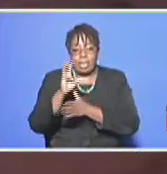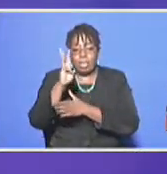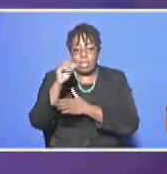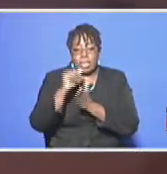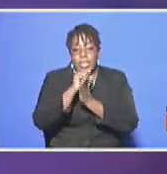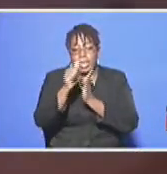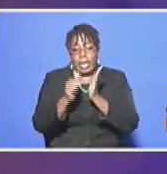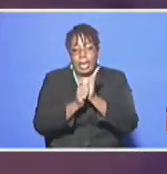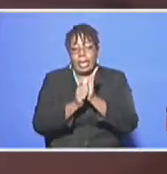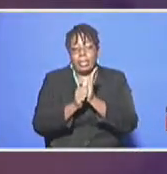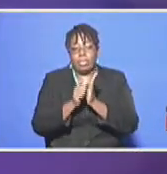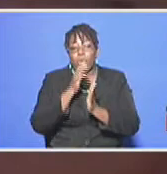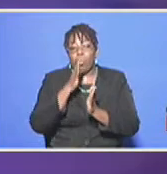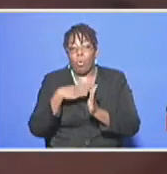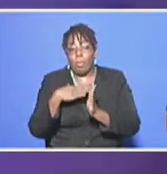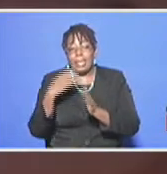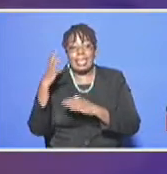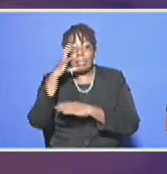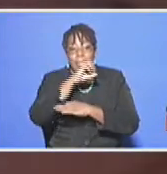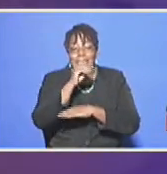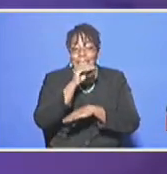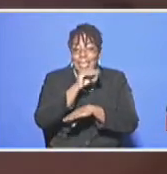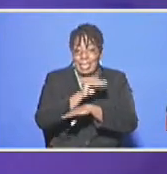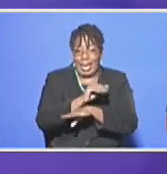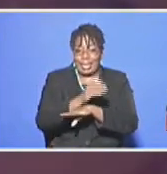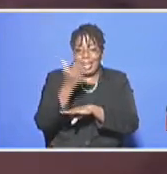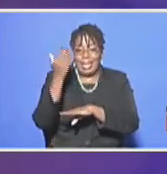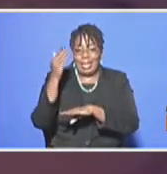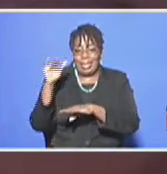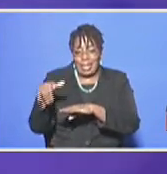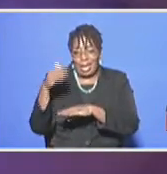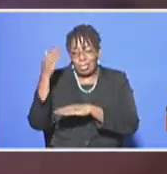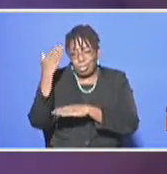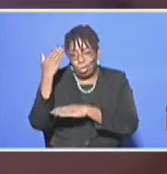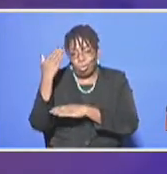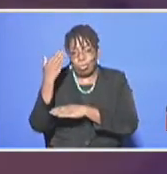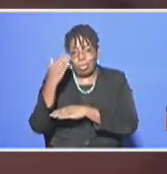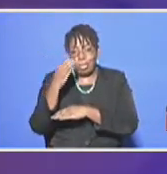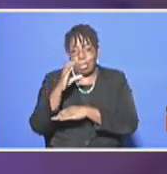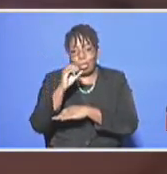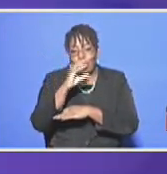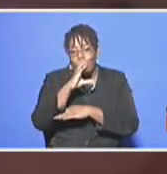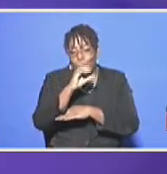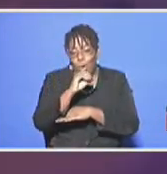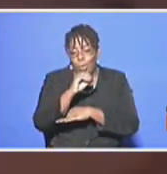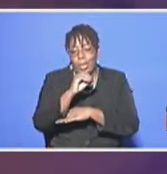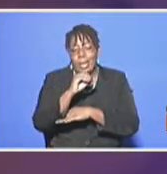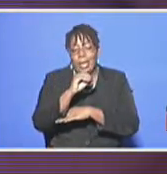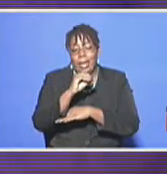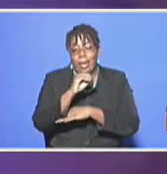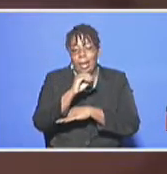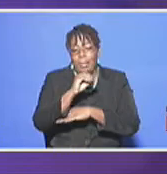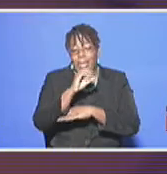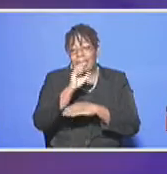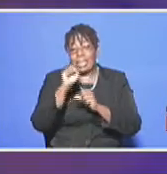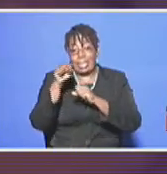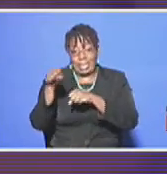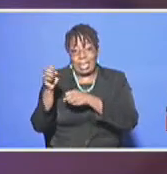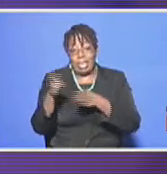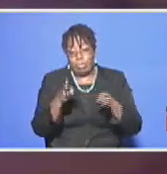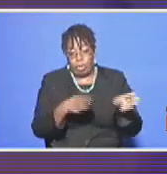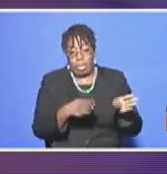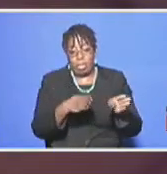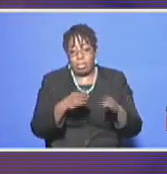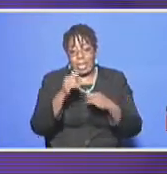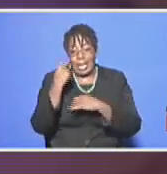60-year-old woman is missing tonight. Marie Miller's last known address listed as Cocoa Plum Sea Breeze. She was last seen, though, by